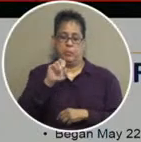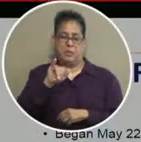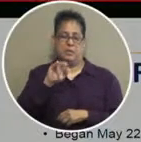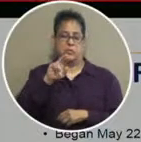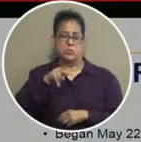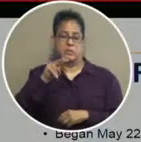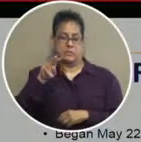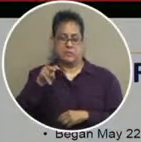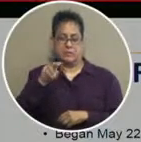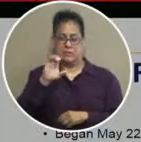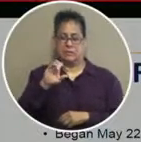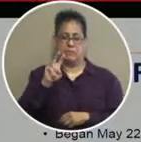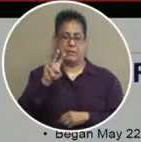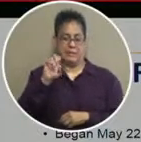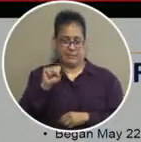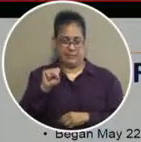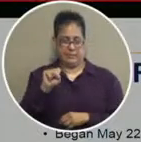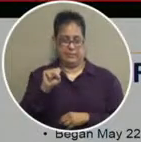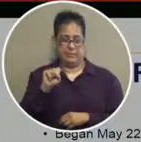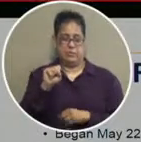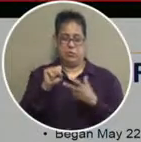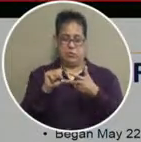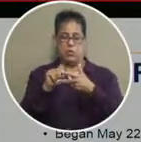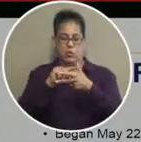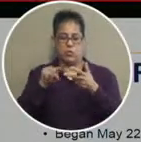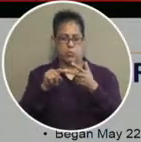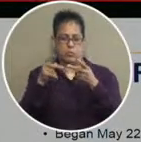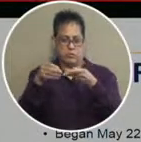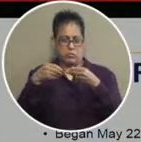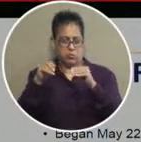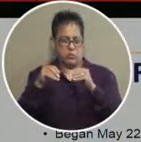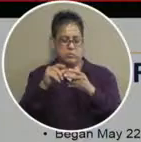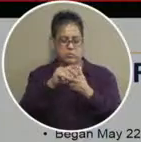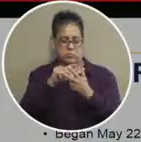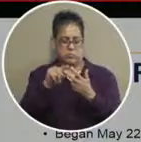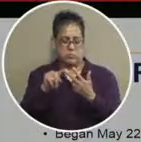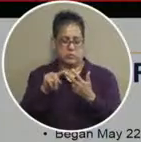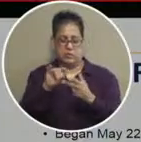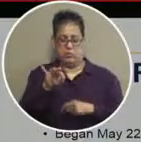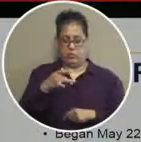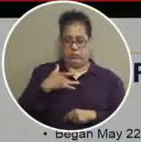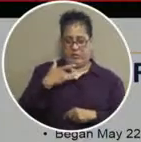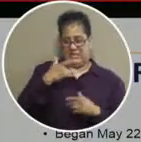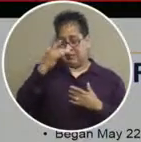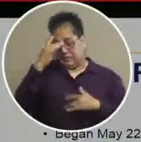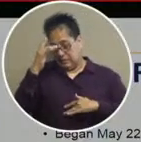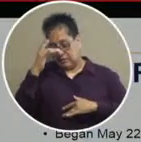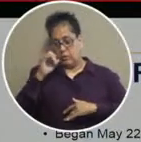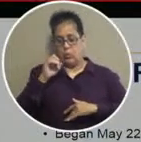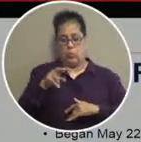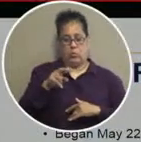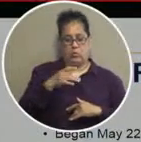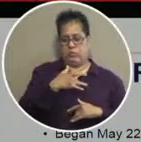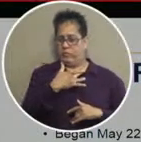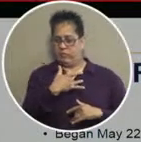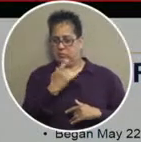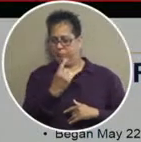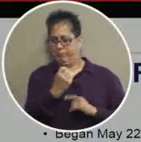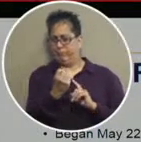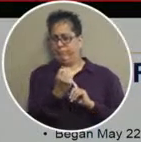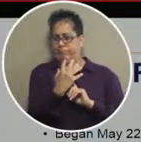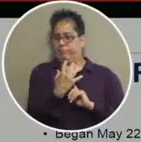May with CVS. Again, 3 locations. Anyone experiencing symptoms or that are considered